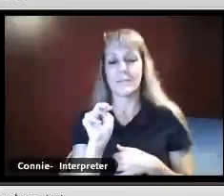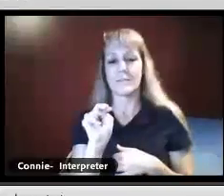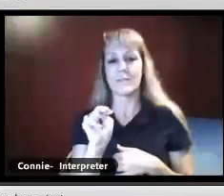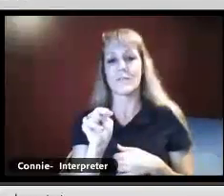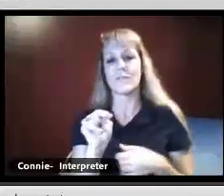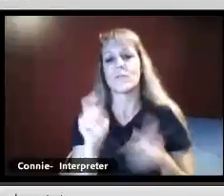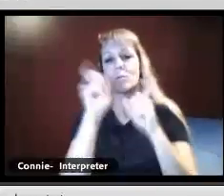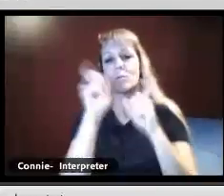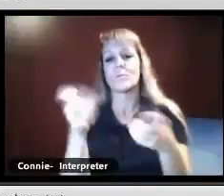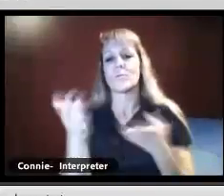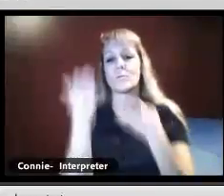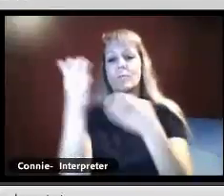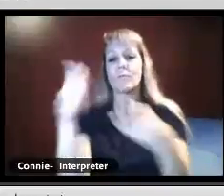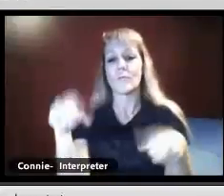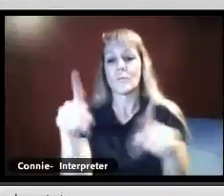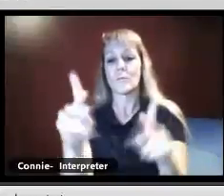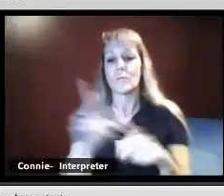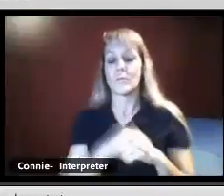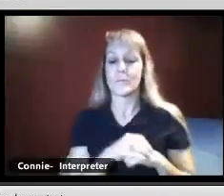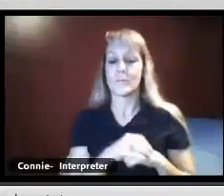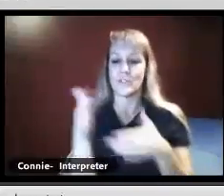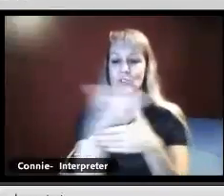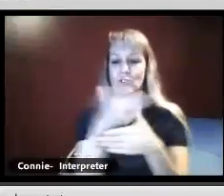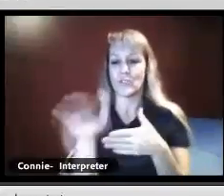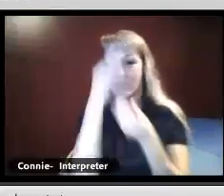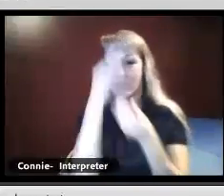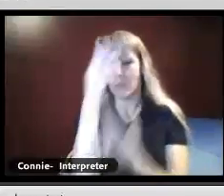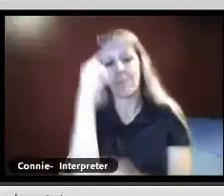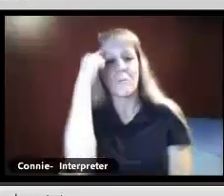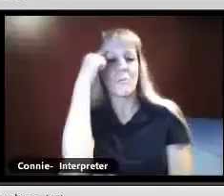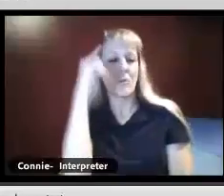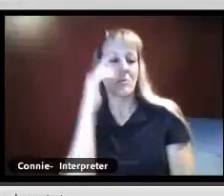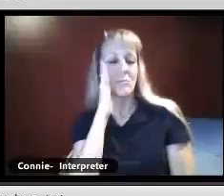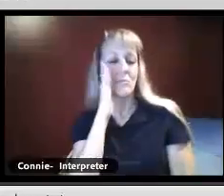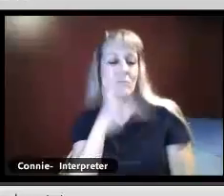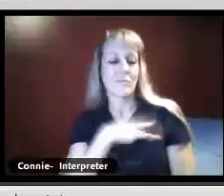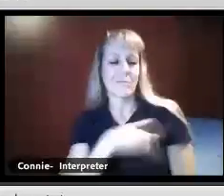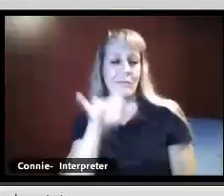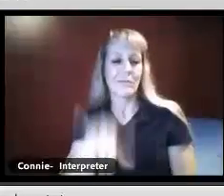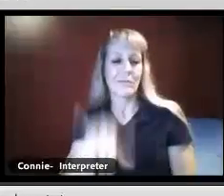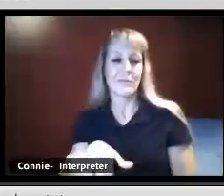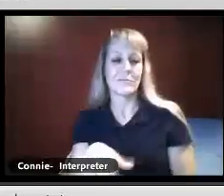opportunity possible. I thought you'd all be pretty excited about this. This is actually